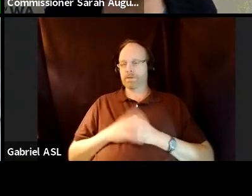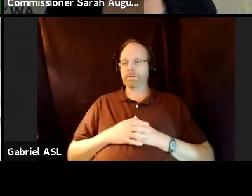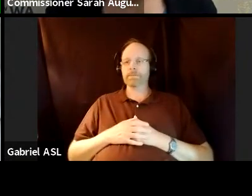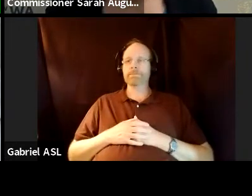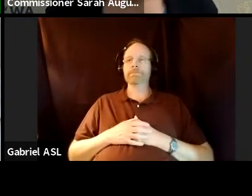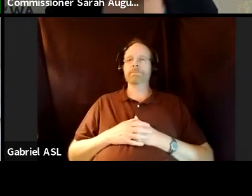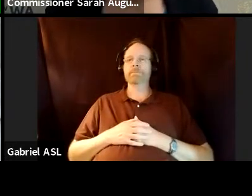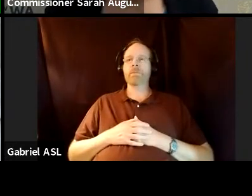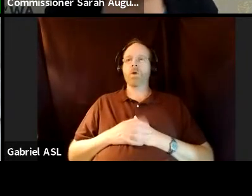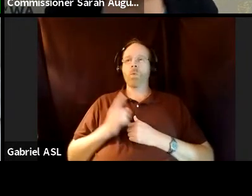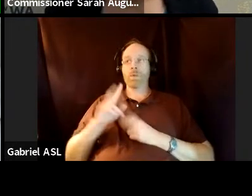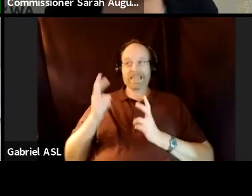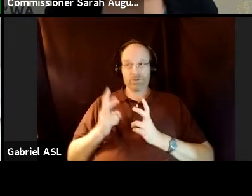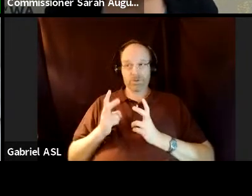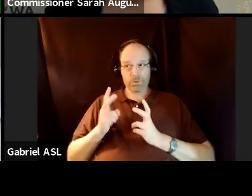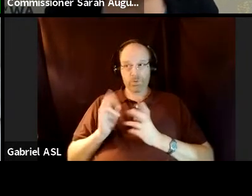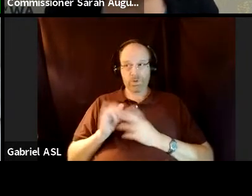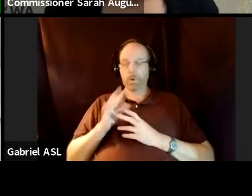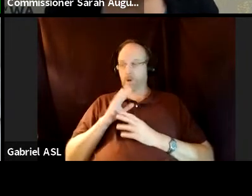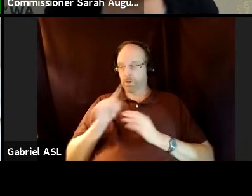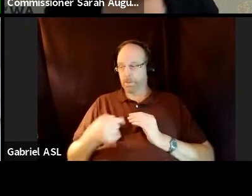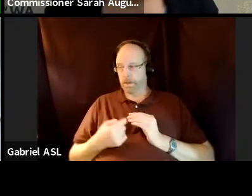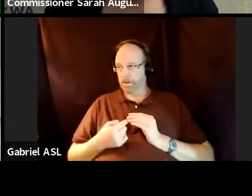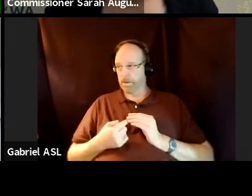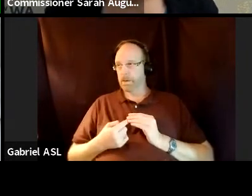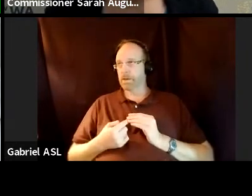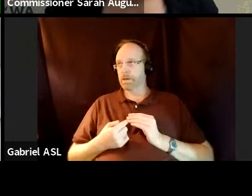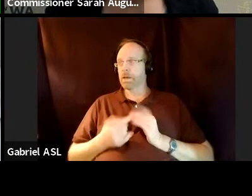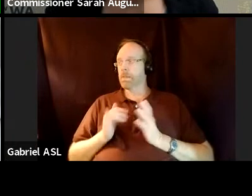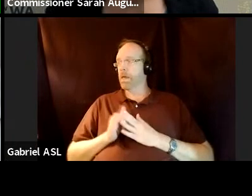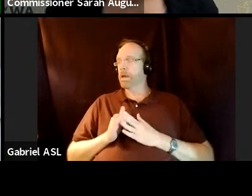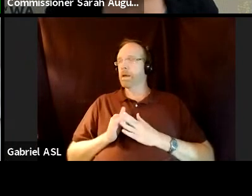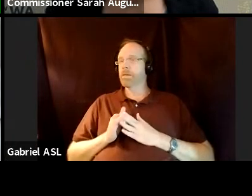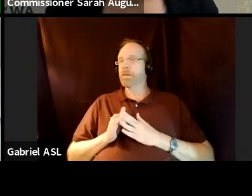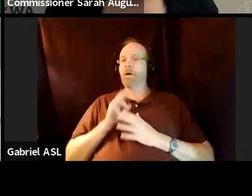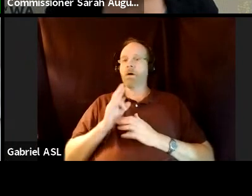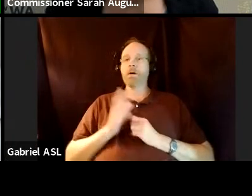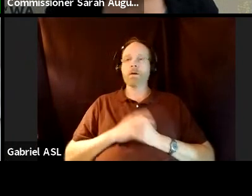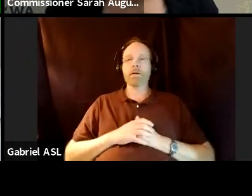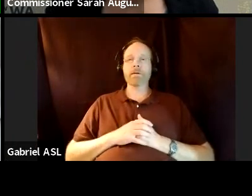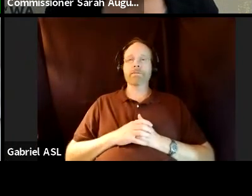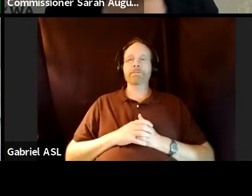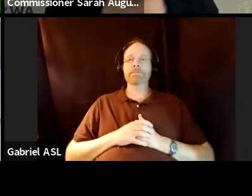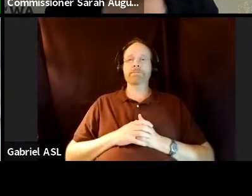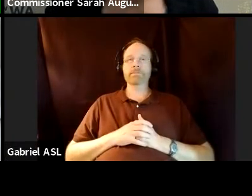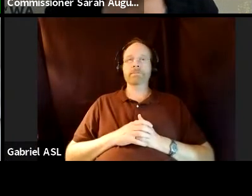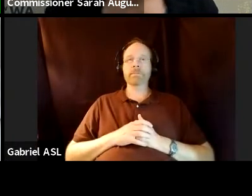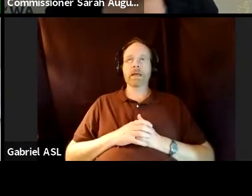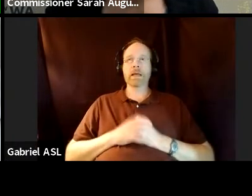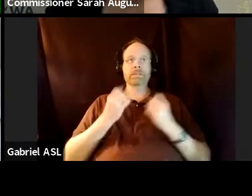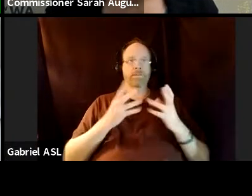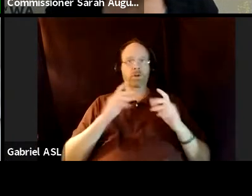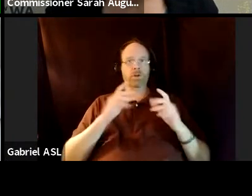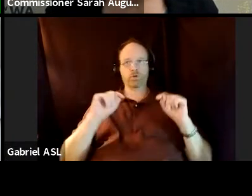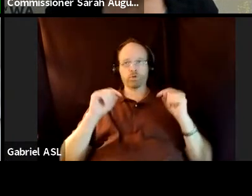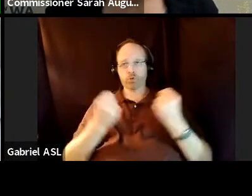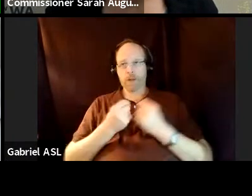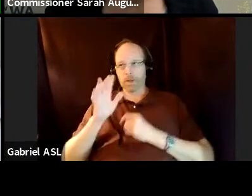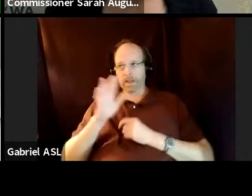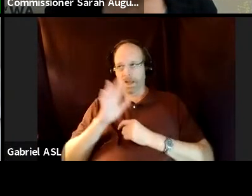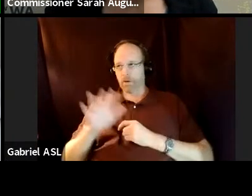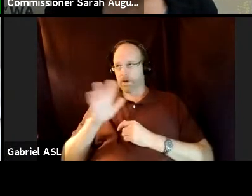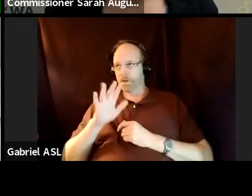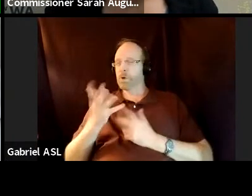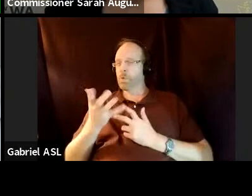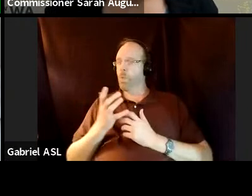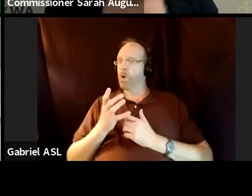One of the issues that we've talked about is that there are several tribal areas, and we want